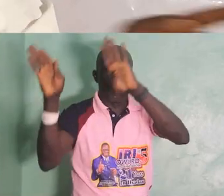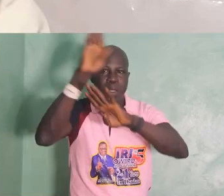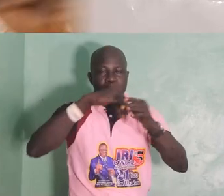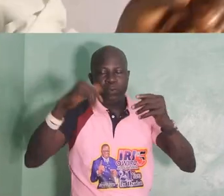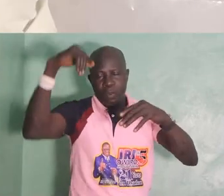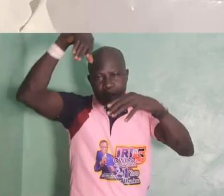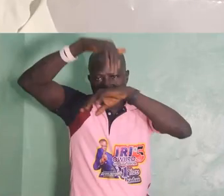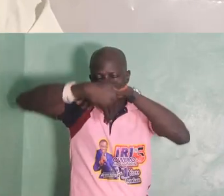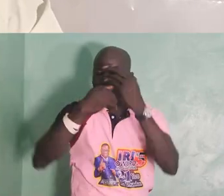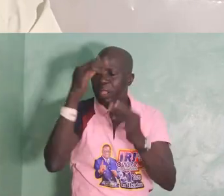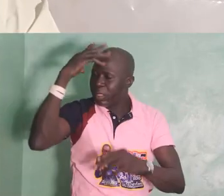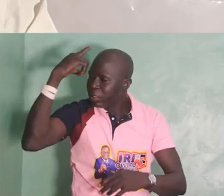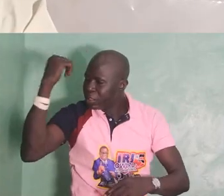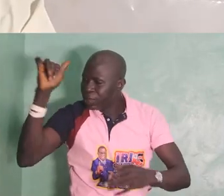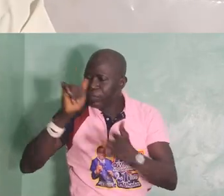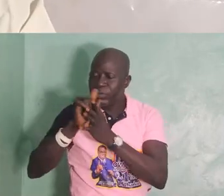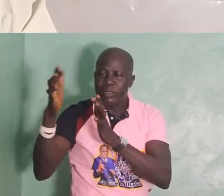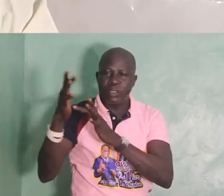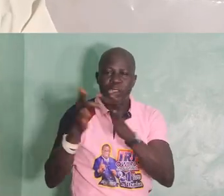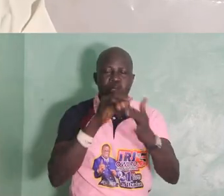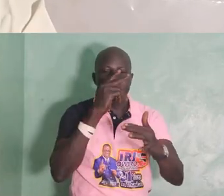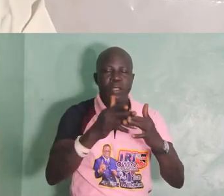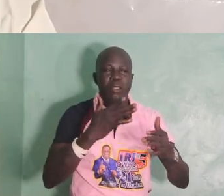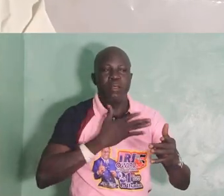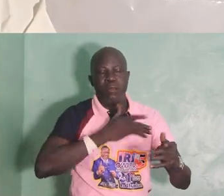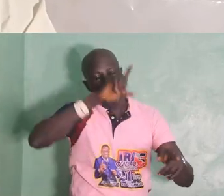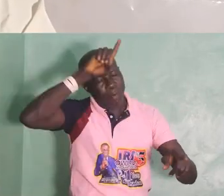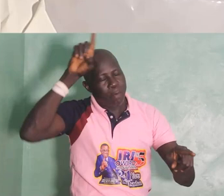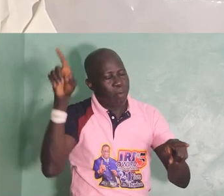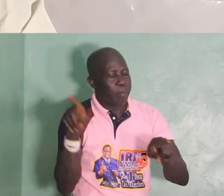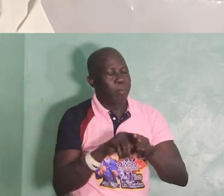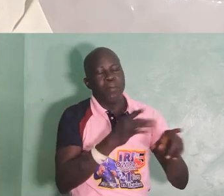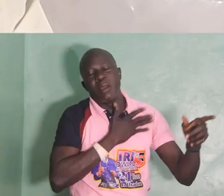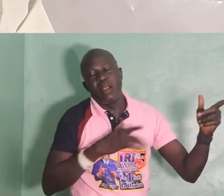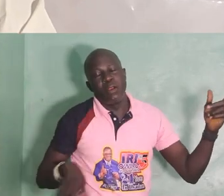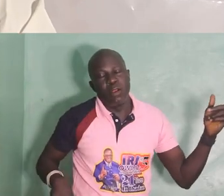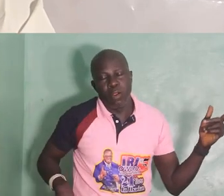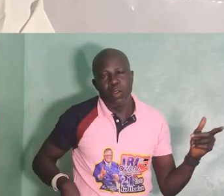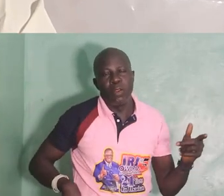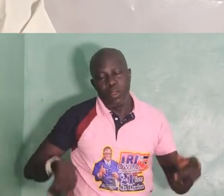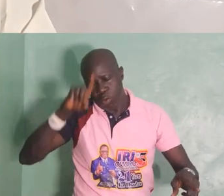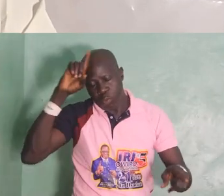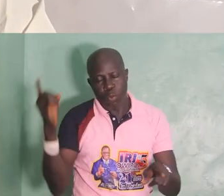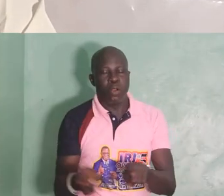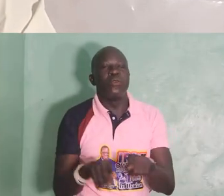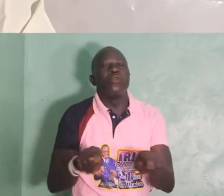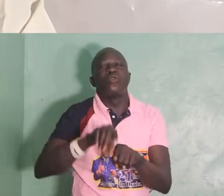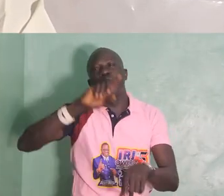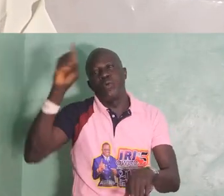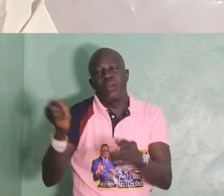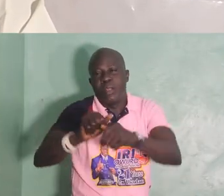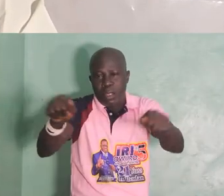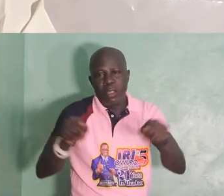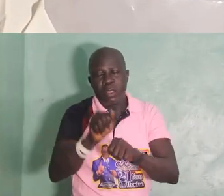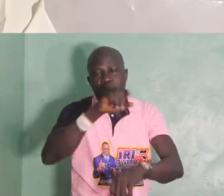of night o neri mo lai lai you never see it again jesu oluwa wa amen e kabo se abala la welcome to segment of